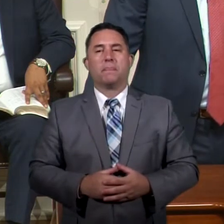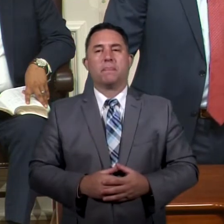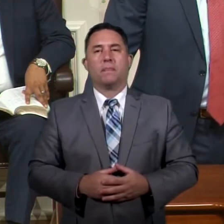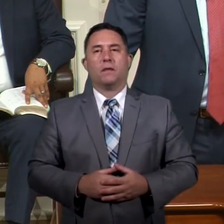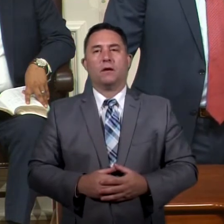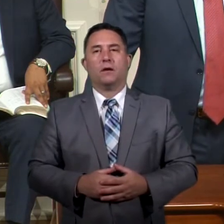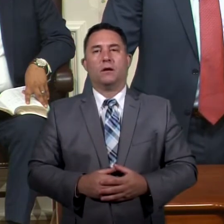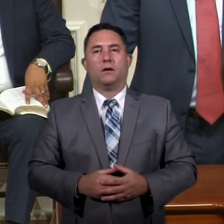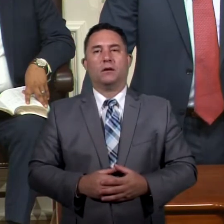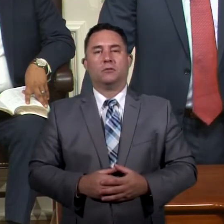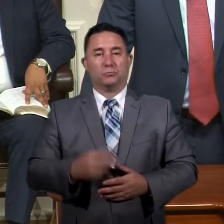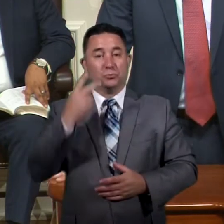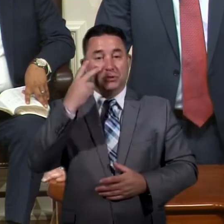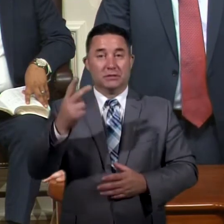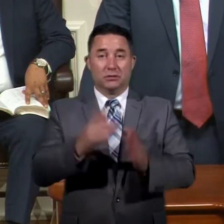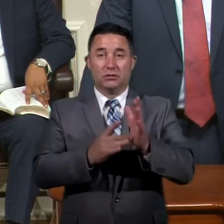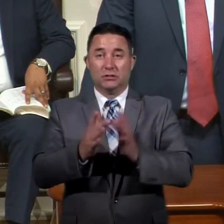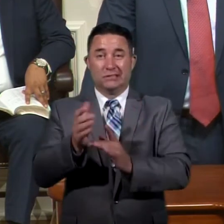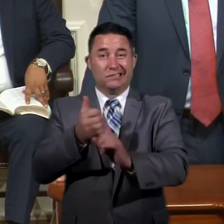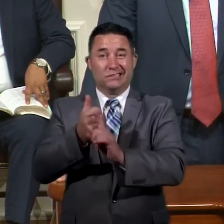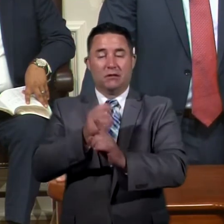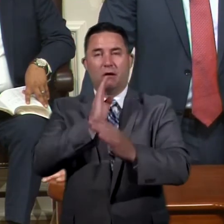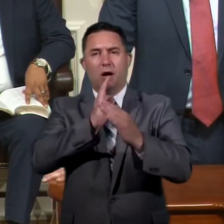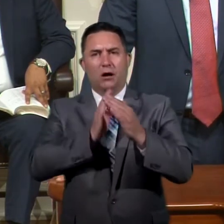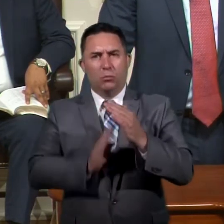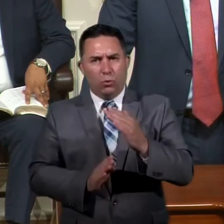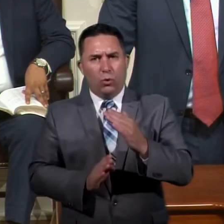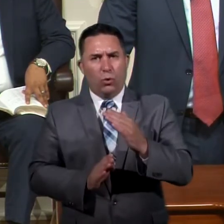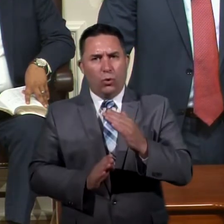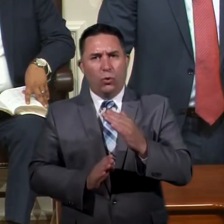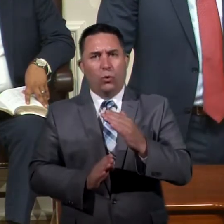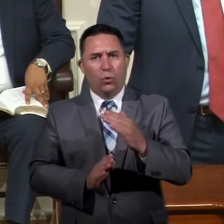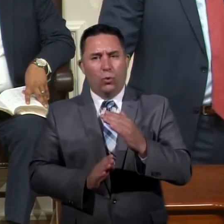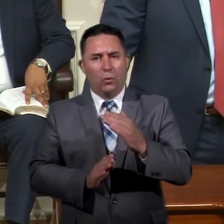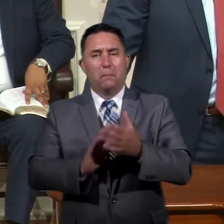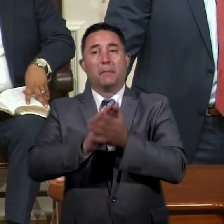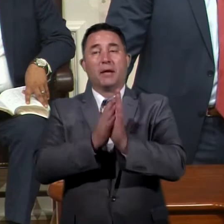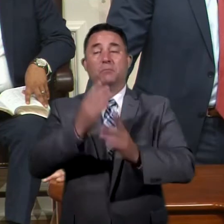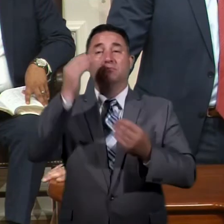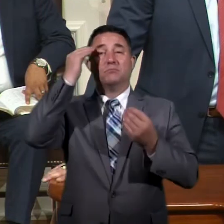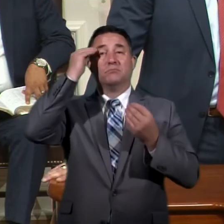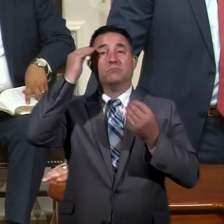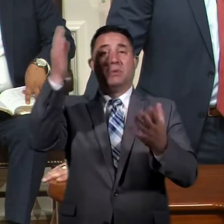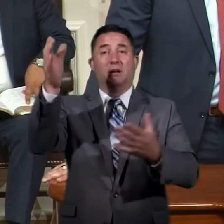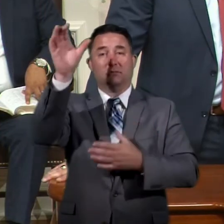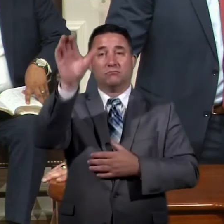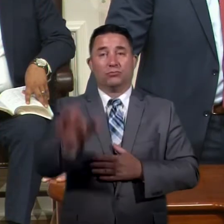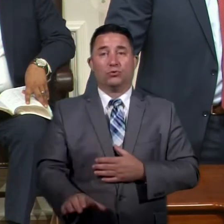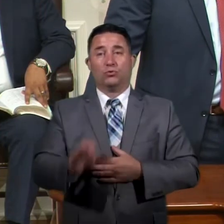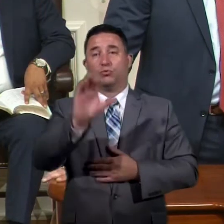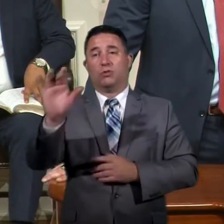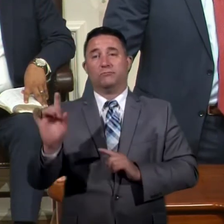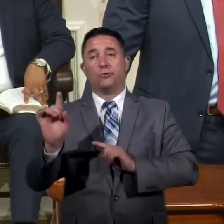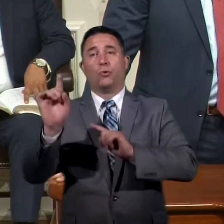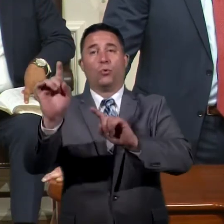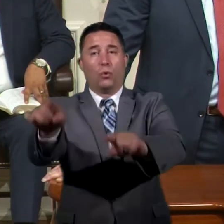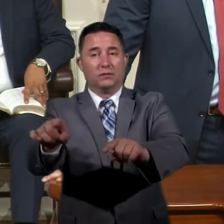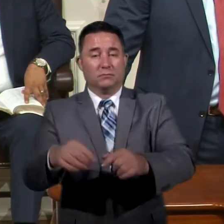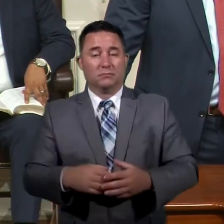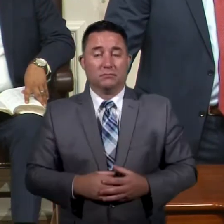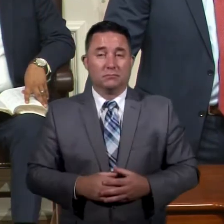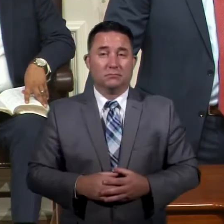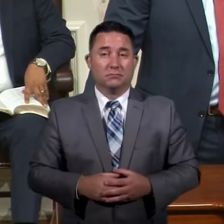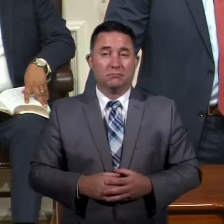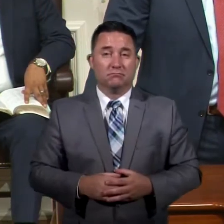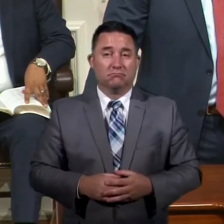carpintero. We see that he humbled himself. Él se humilló a sí mismo. He became obedient to the cross. Se hizo